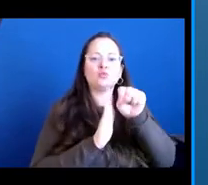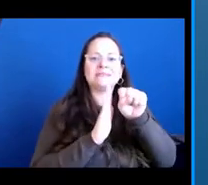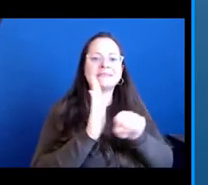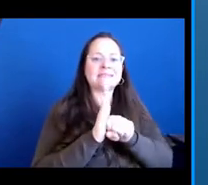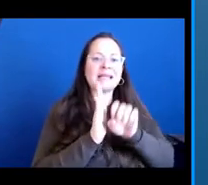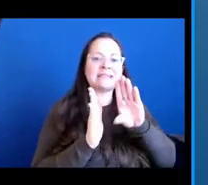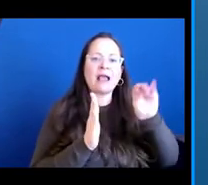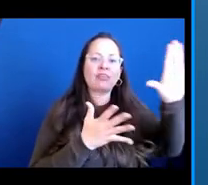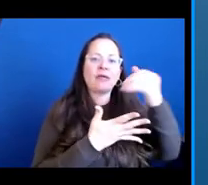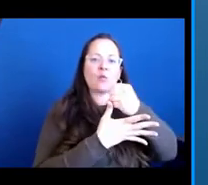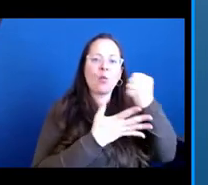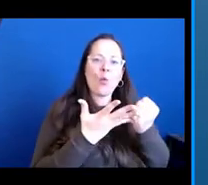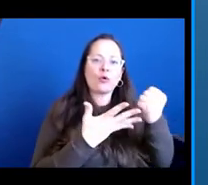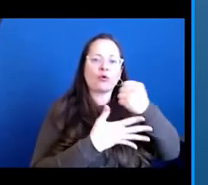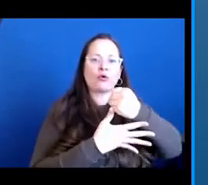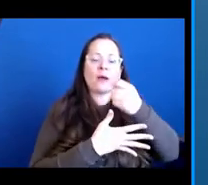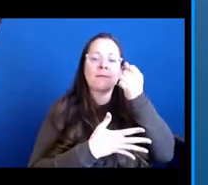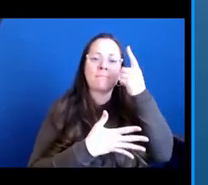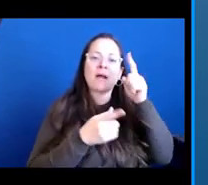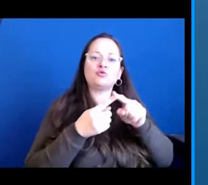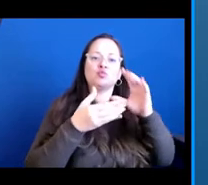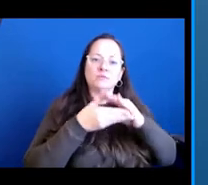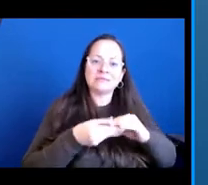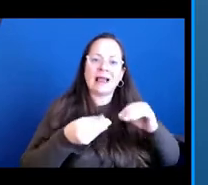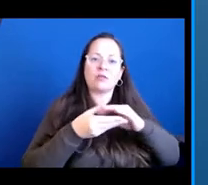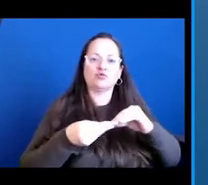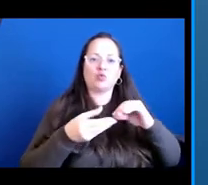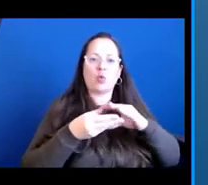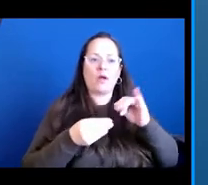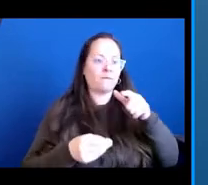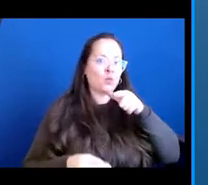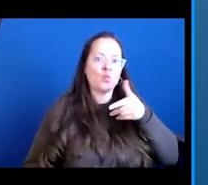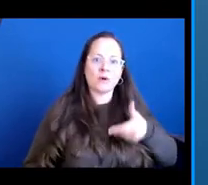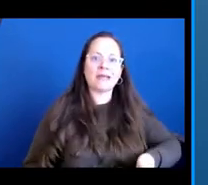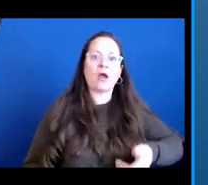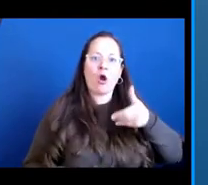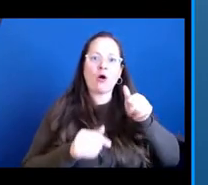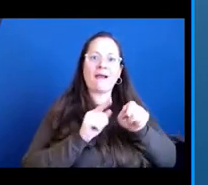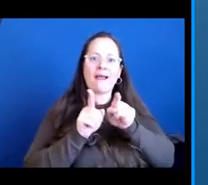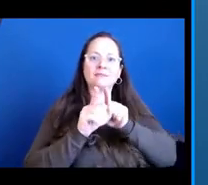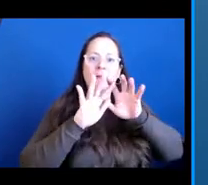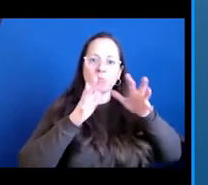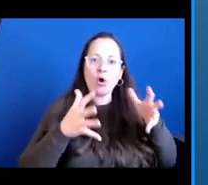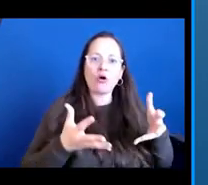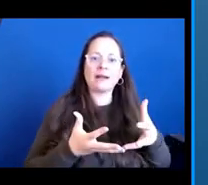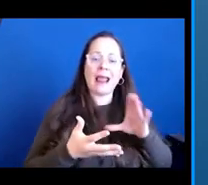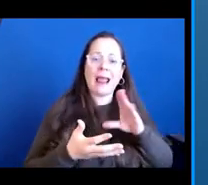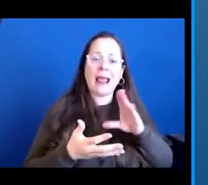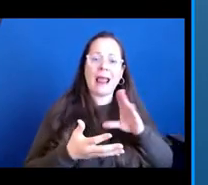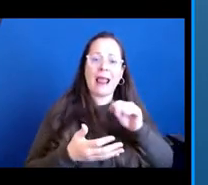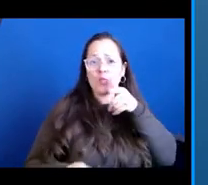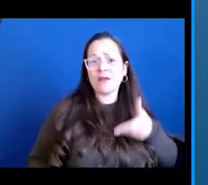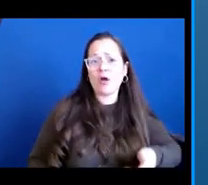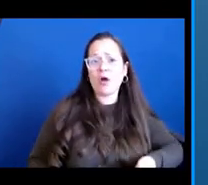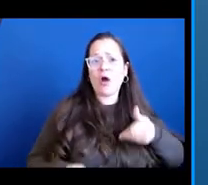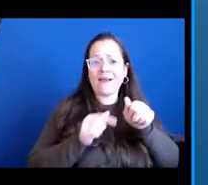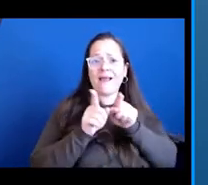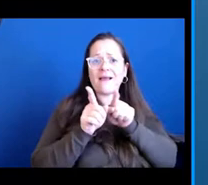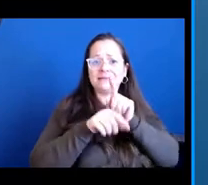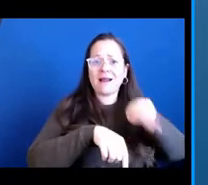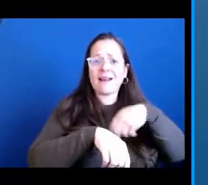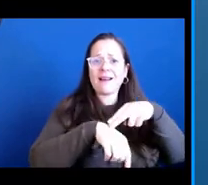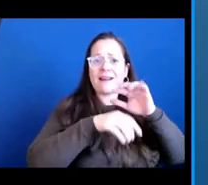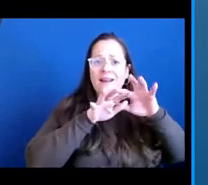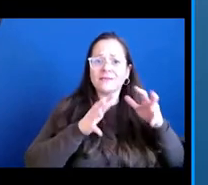but to tell the story of who we are as a party and who we are as a nation